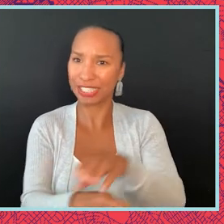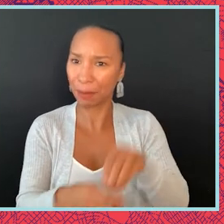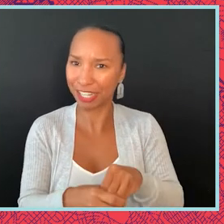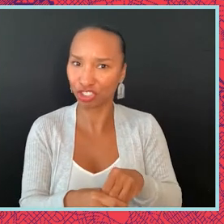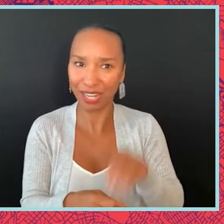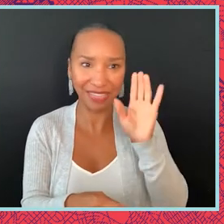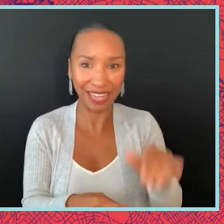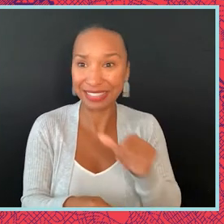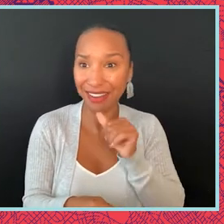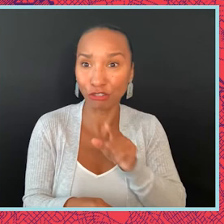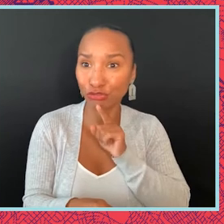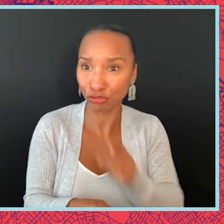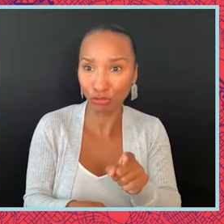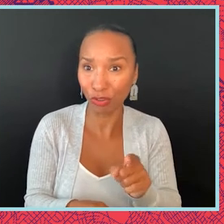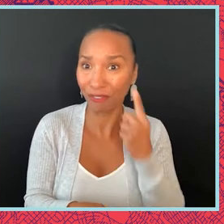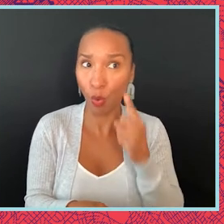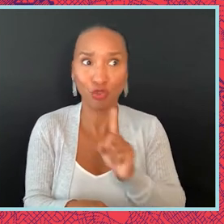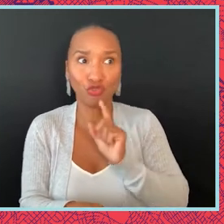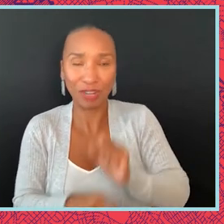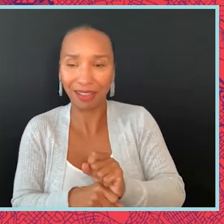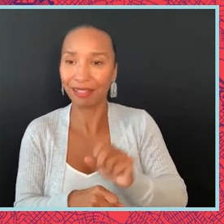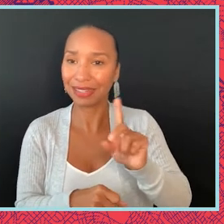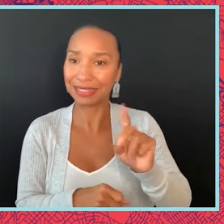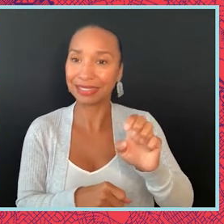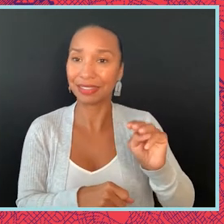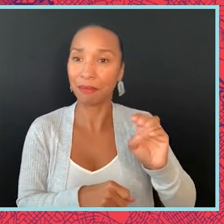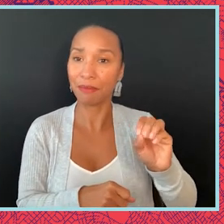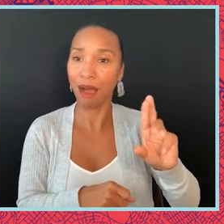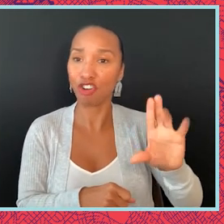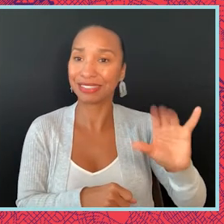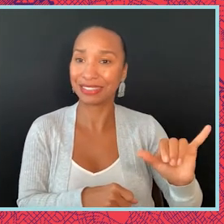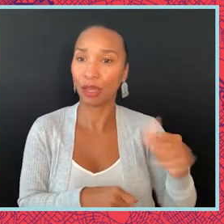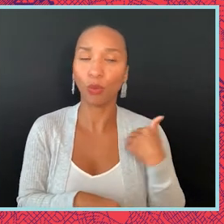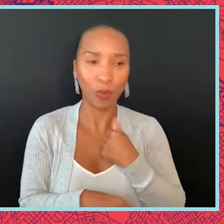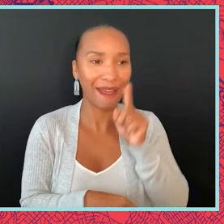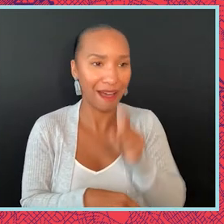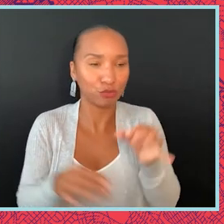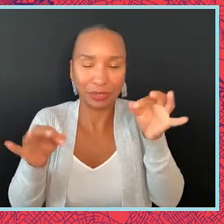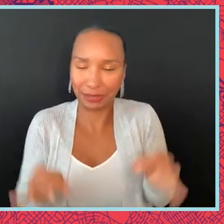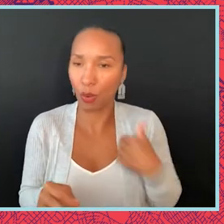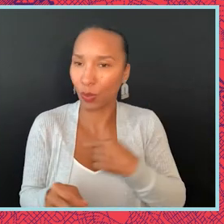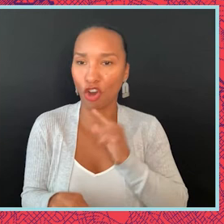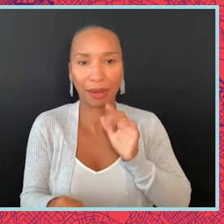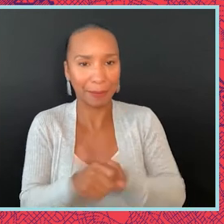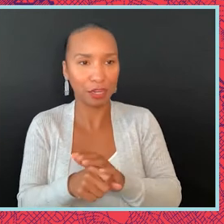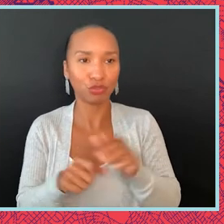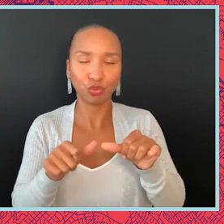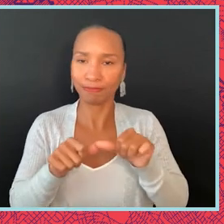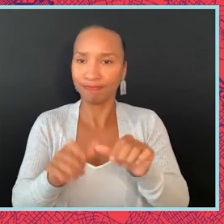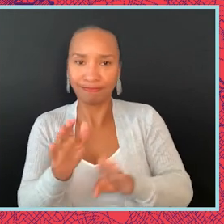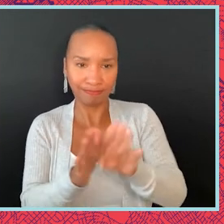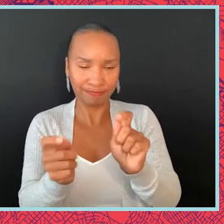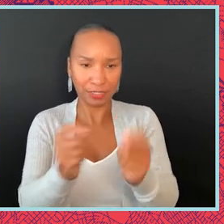participation. These things are simply not true. So we have to say that we, you know, we are committed to